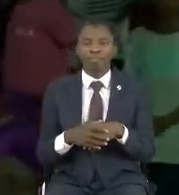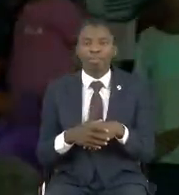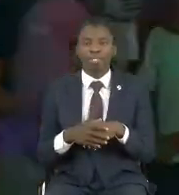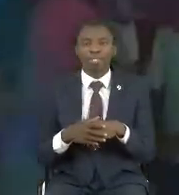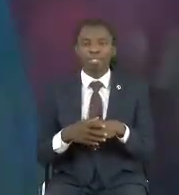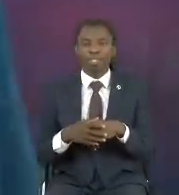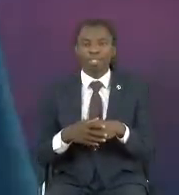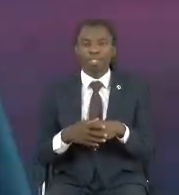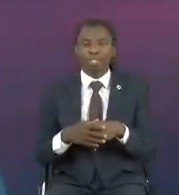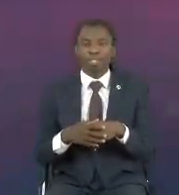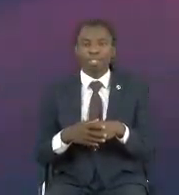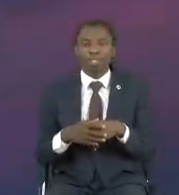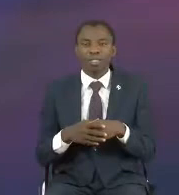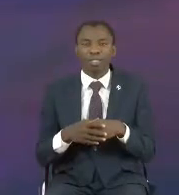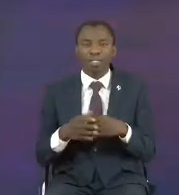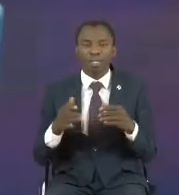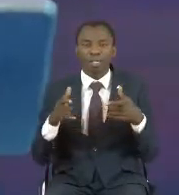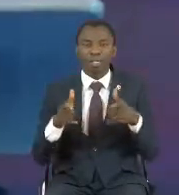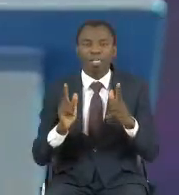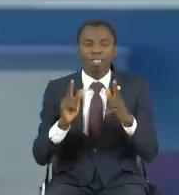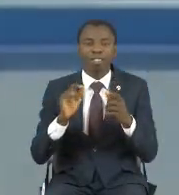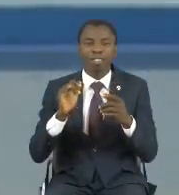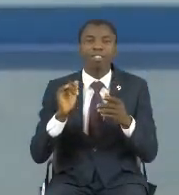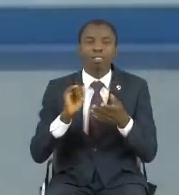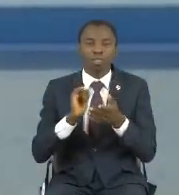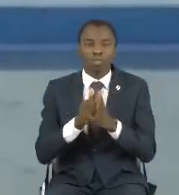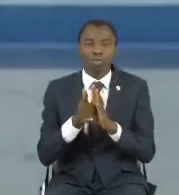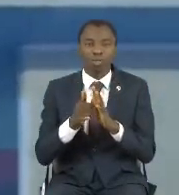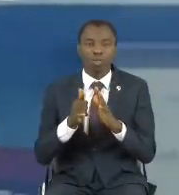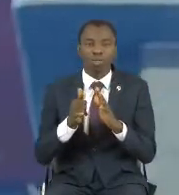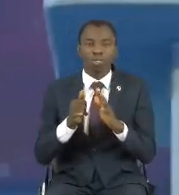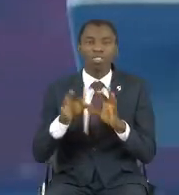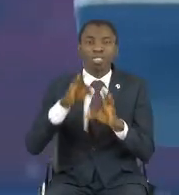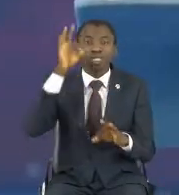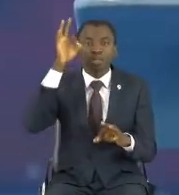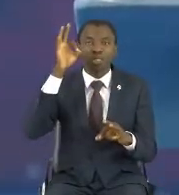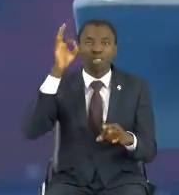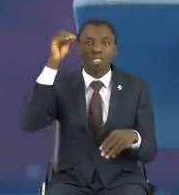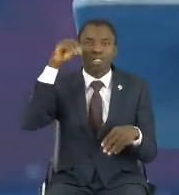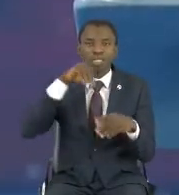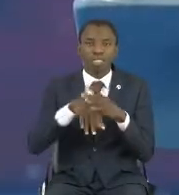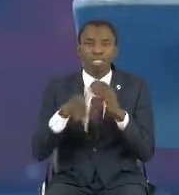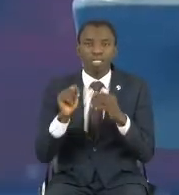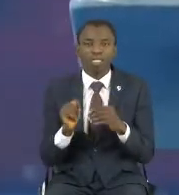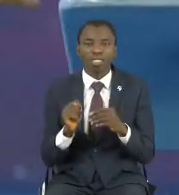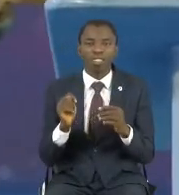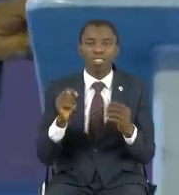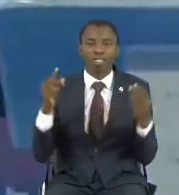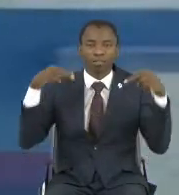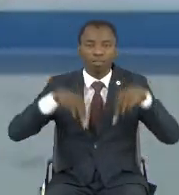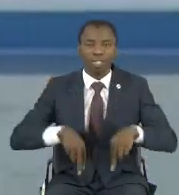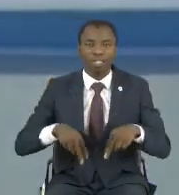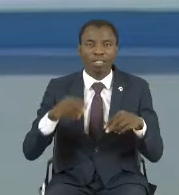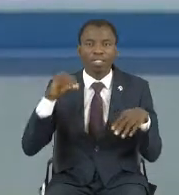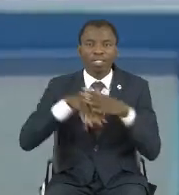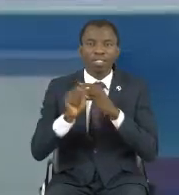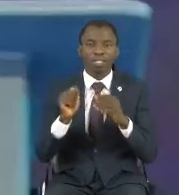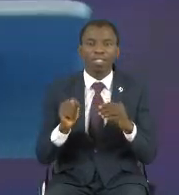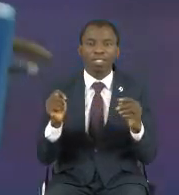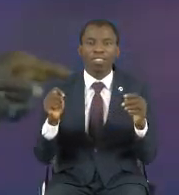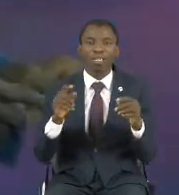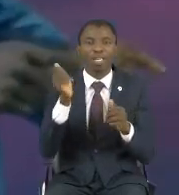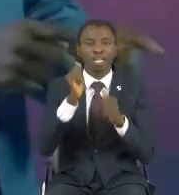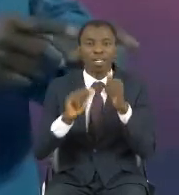Let those spirits in the peach, in the valley, in the jungle, in the